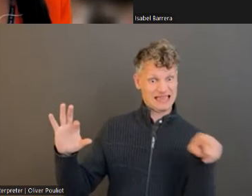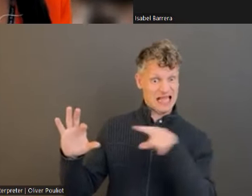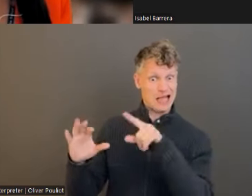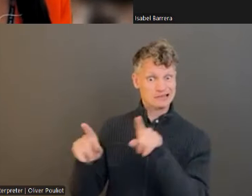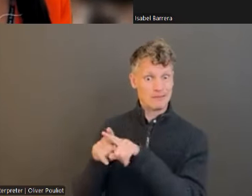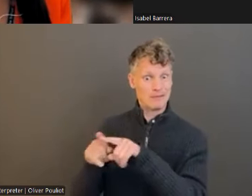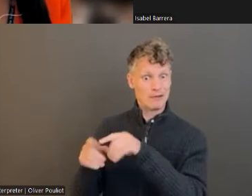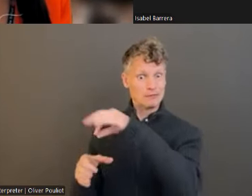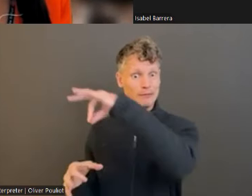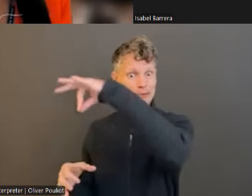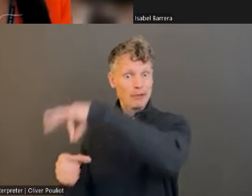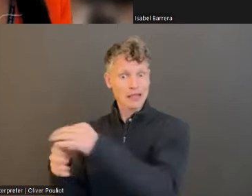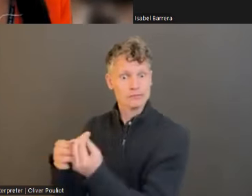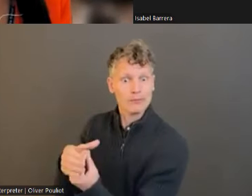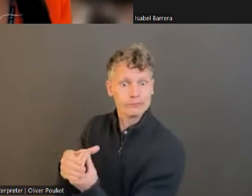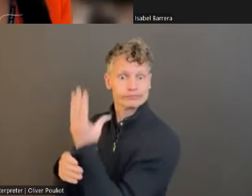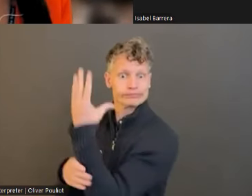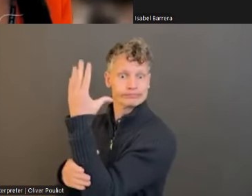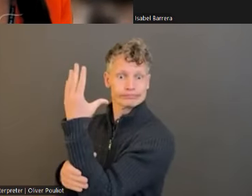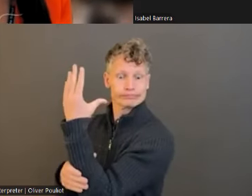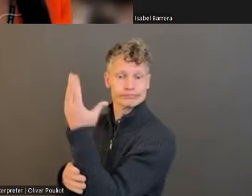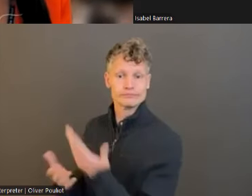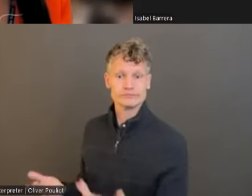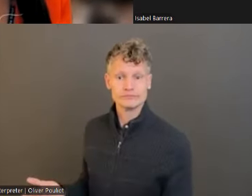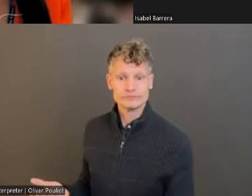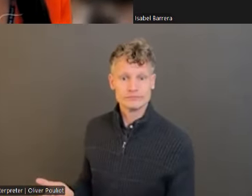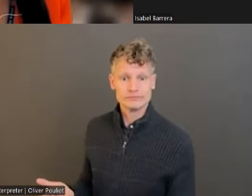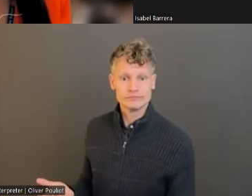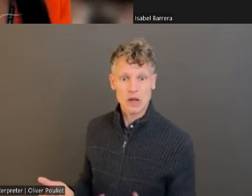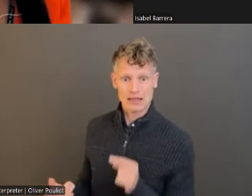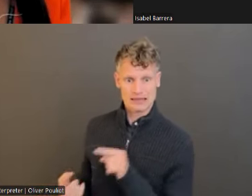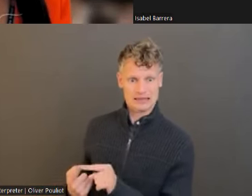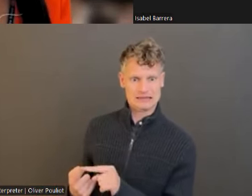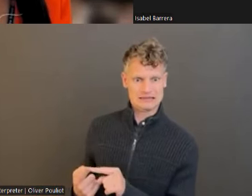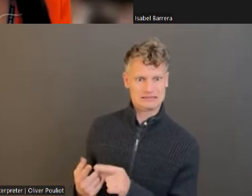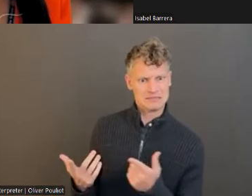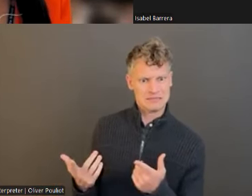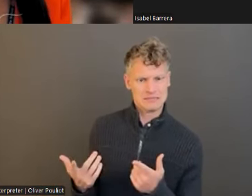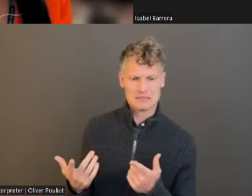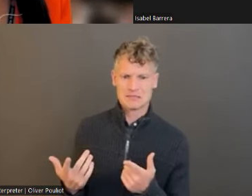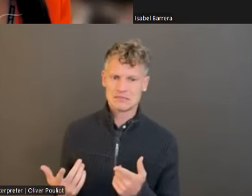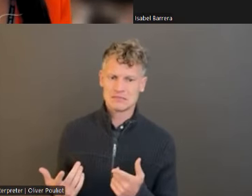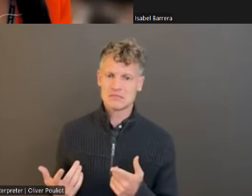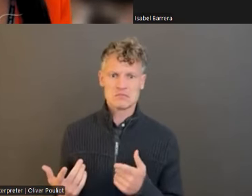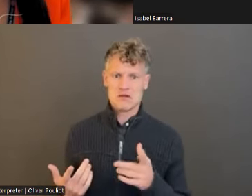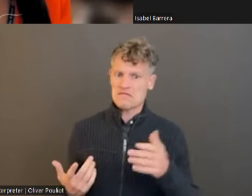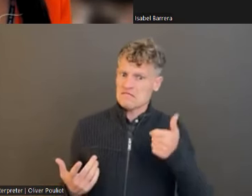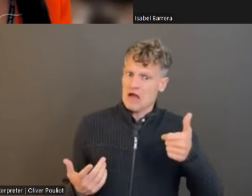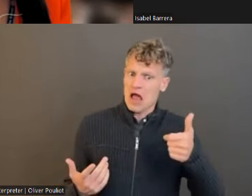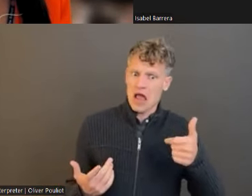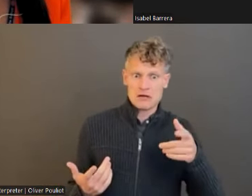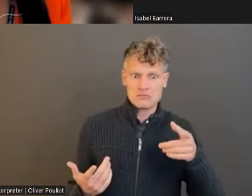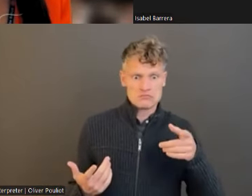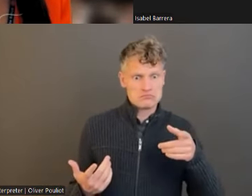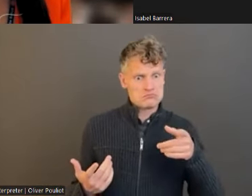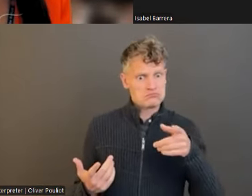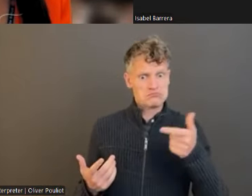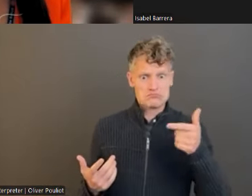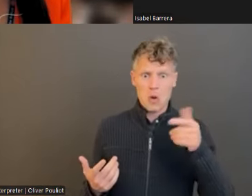the intervention has not been accepted. This is an intervention that was implemented by external agents. They believe it was a solution, but it's